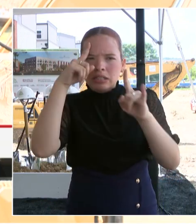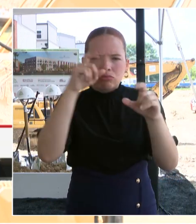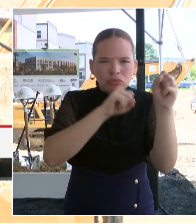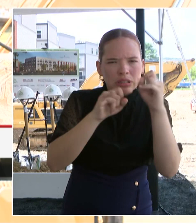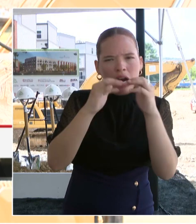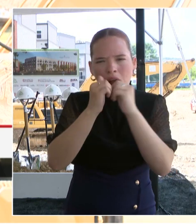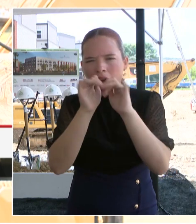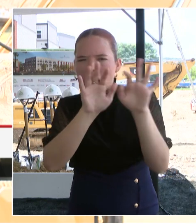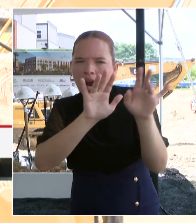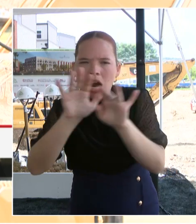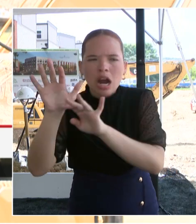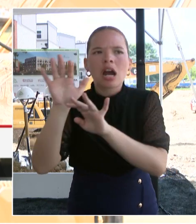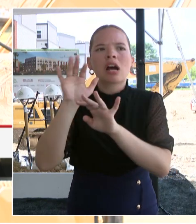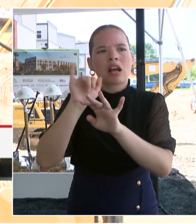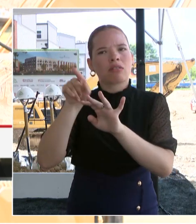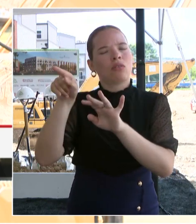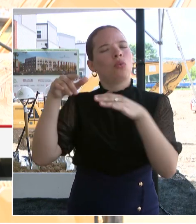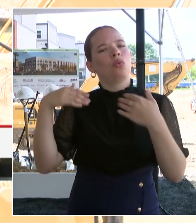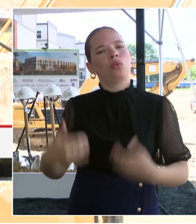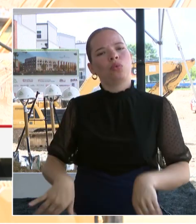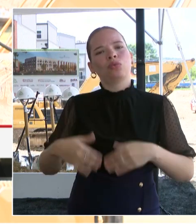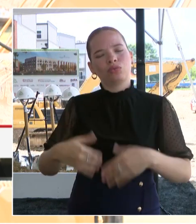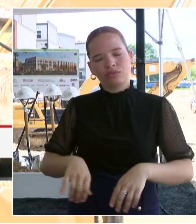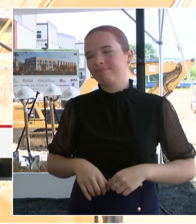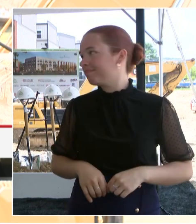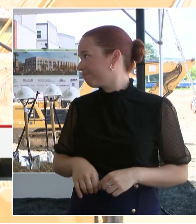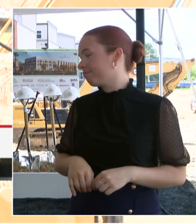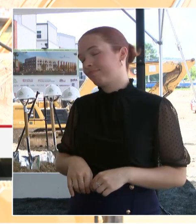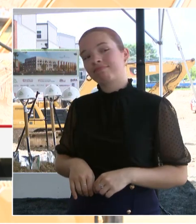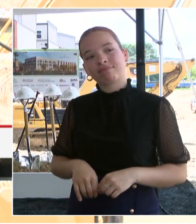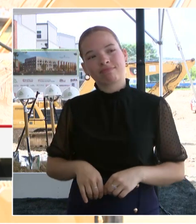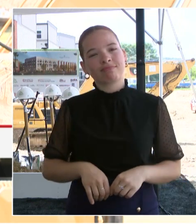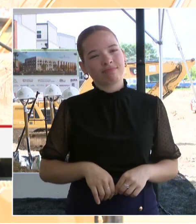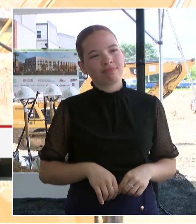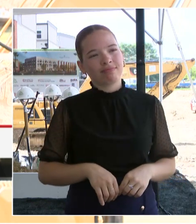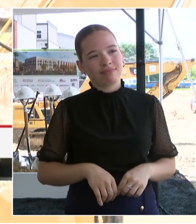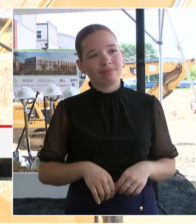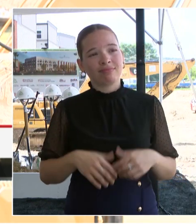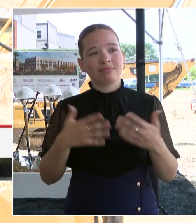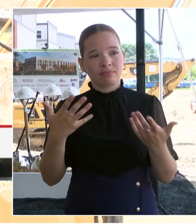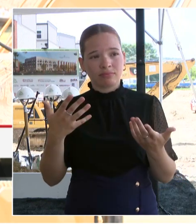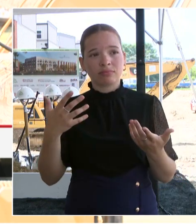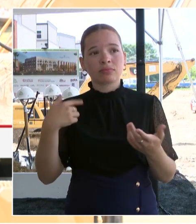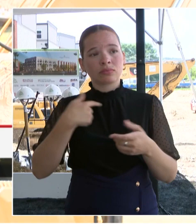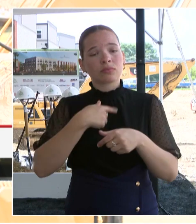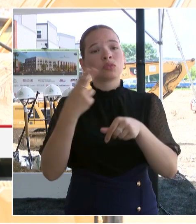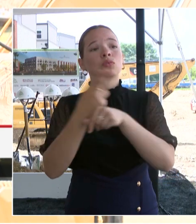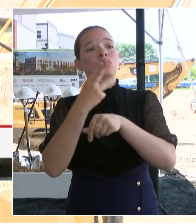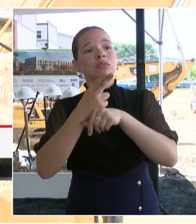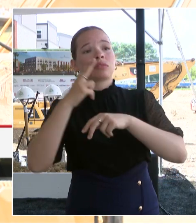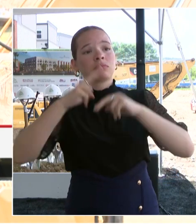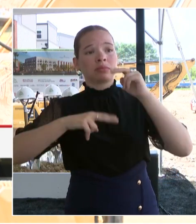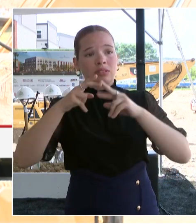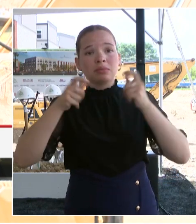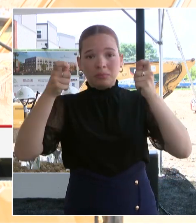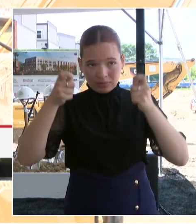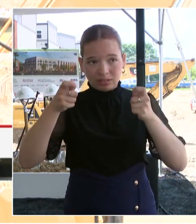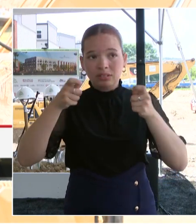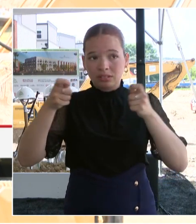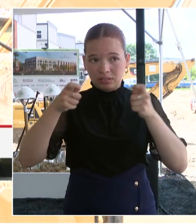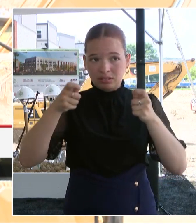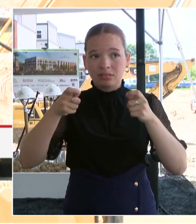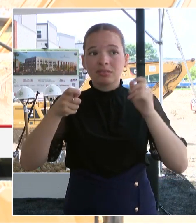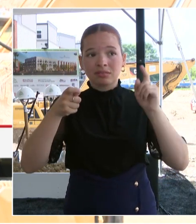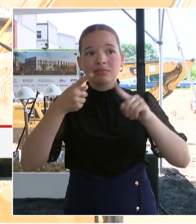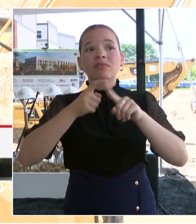We use third-party construction management that's worked alongside of us for 10 years. You will not, I promise you, neighbors, we